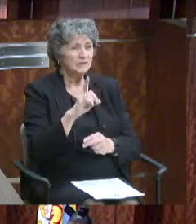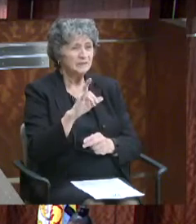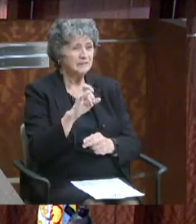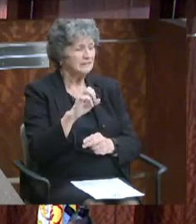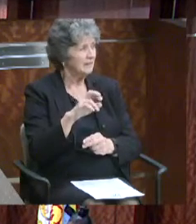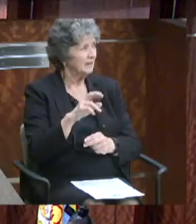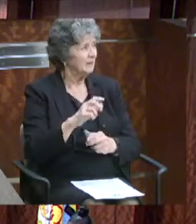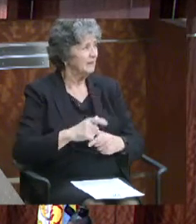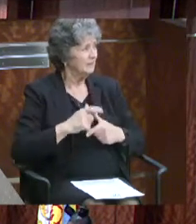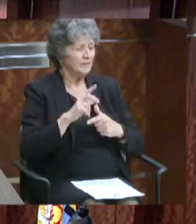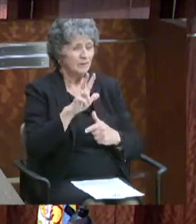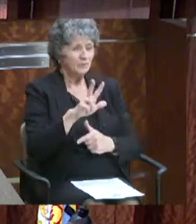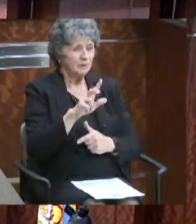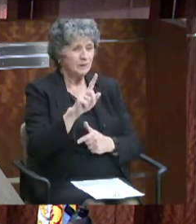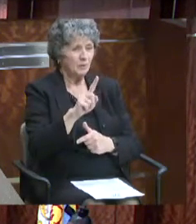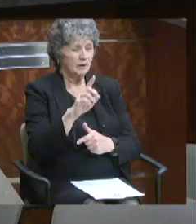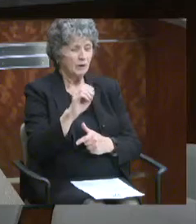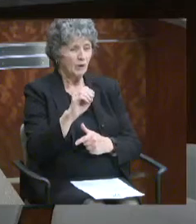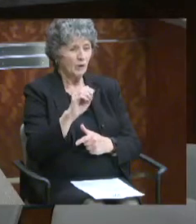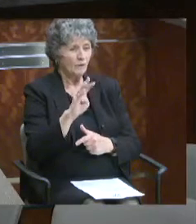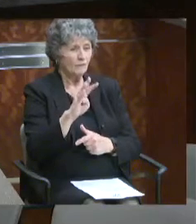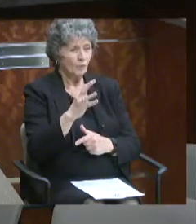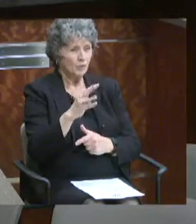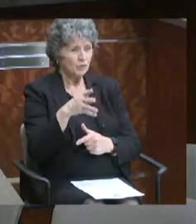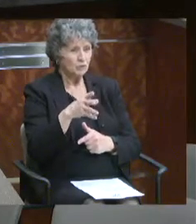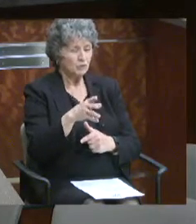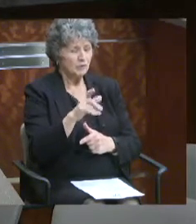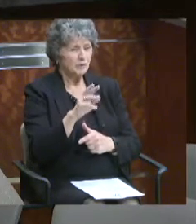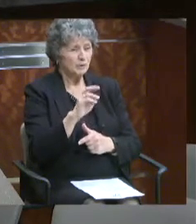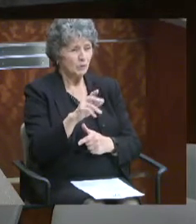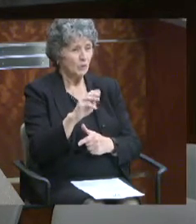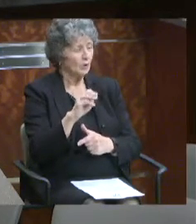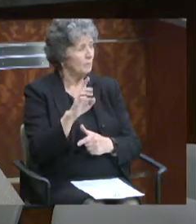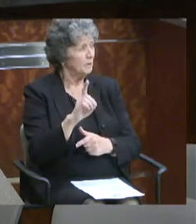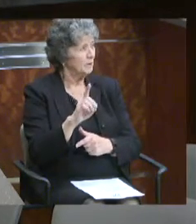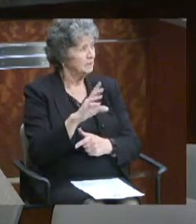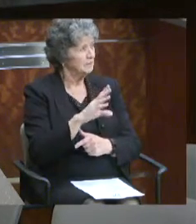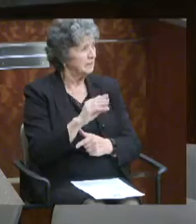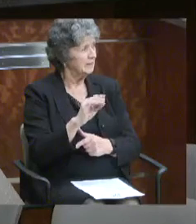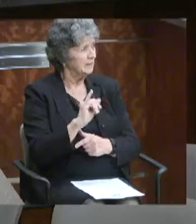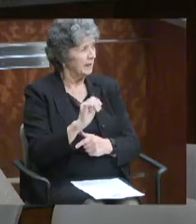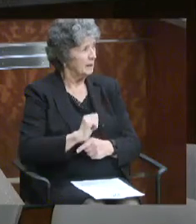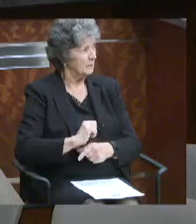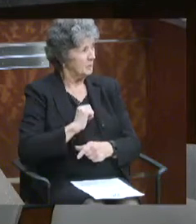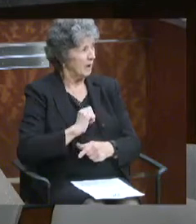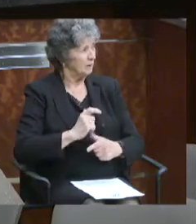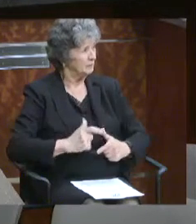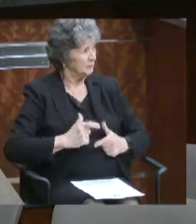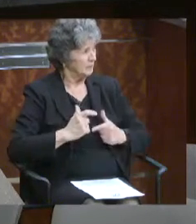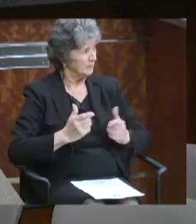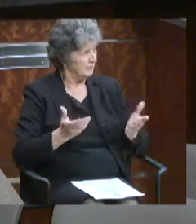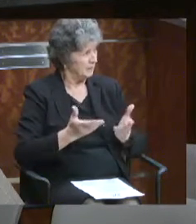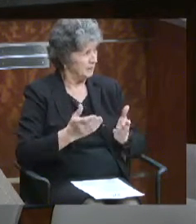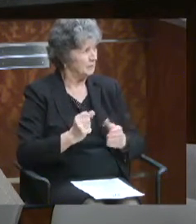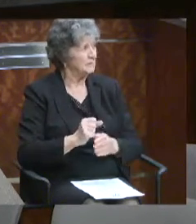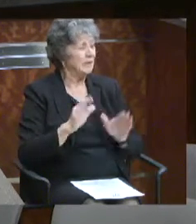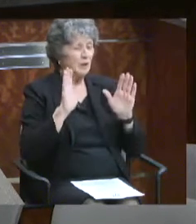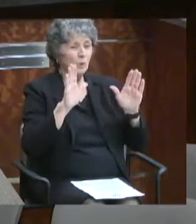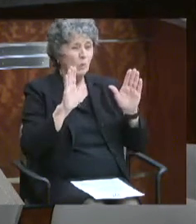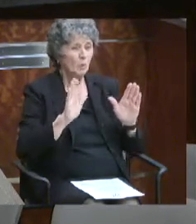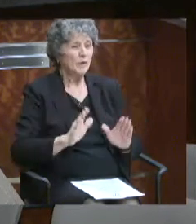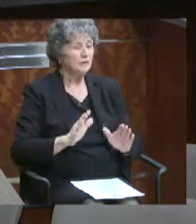at 310 4th Street in Laurel, Maryland, and I am proud to live here. It's a wonderful